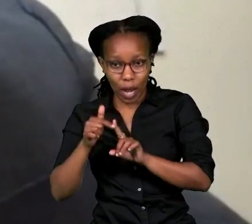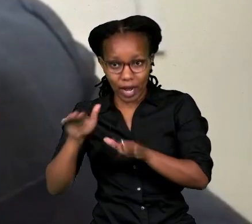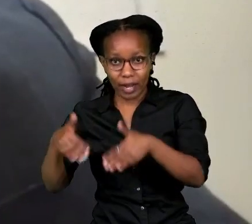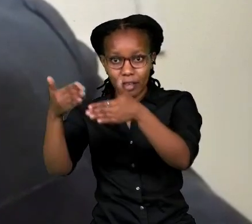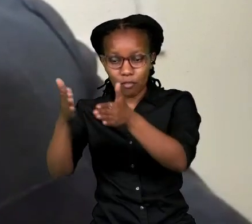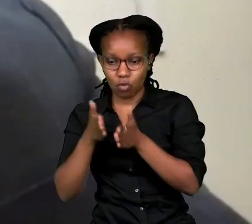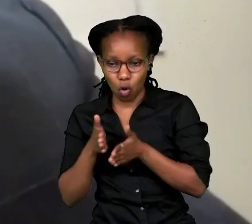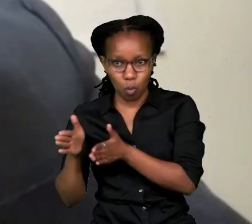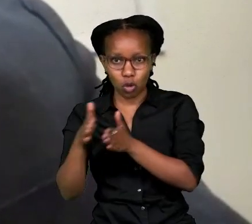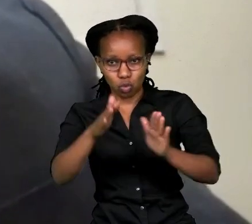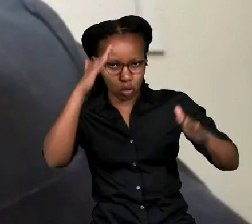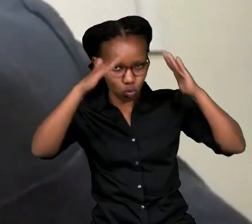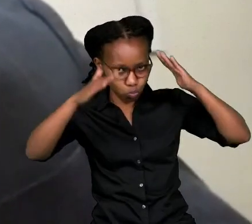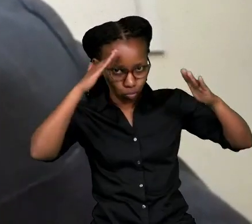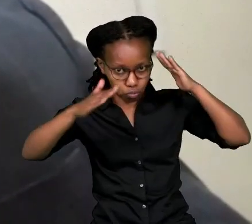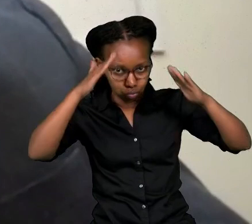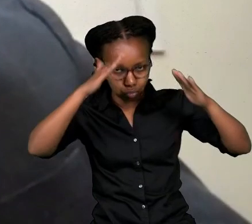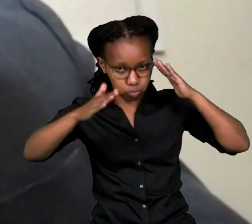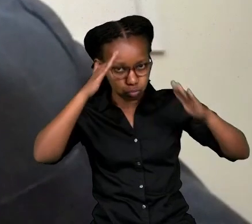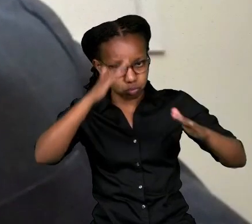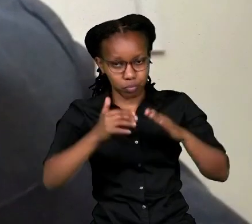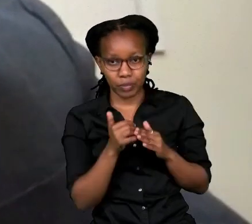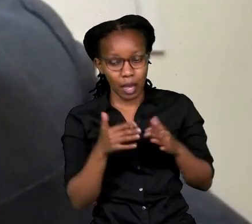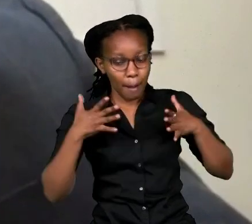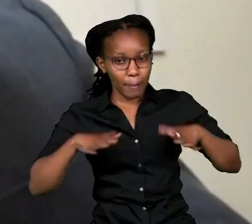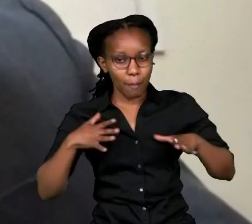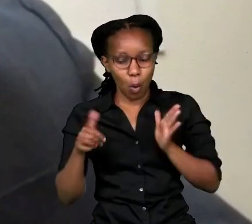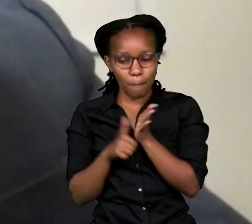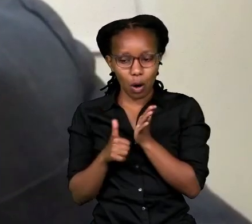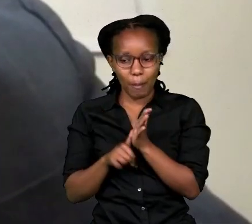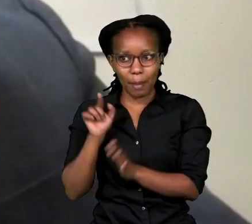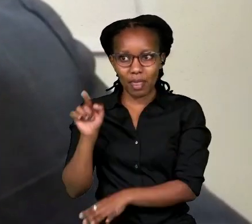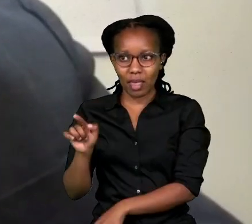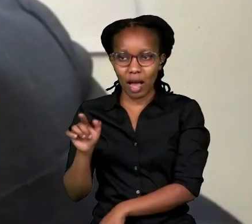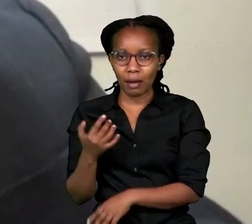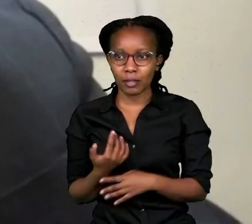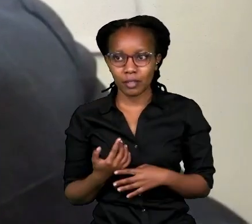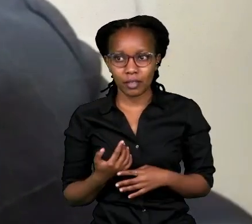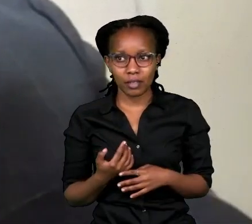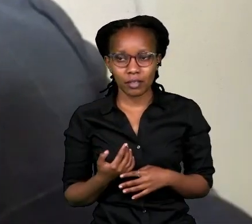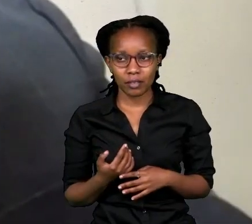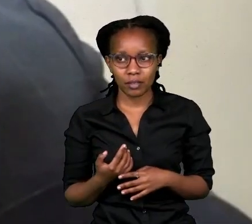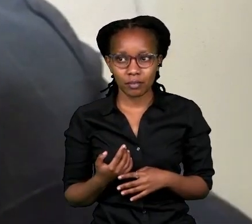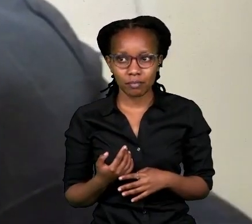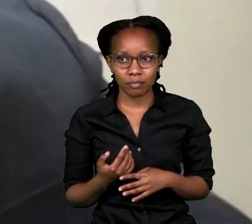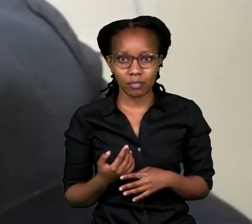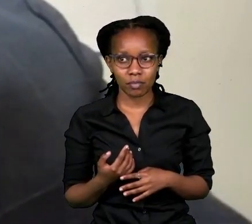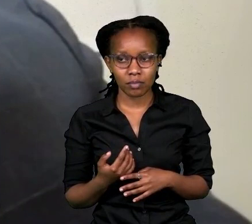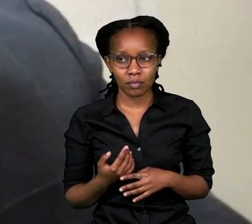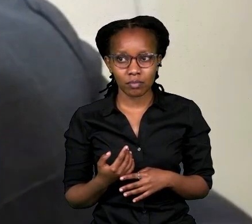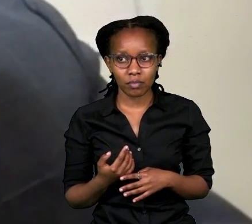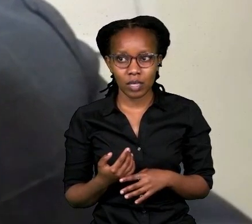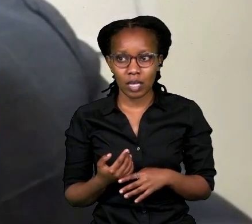opportunity to greet congregants? That's where the problem is. Now, we are not saying we should not have Daktari. Politicians come to worship with